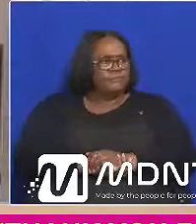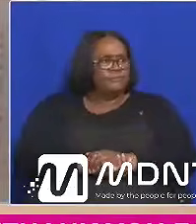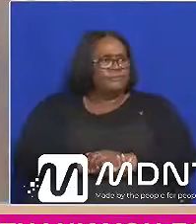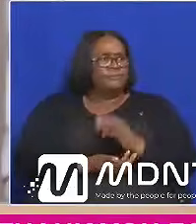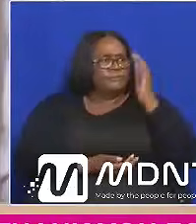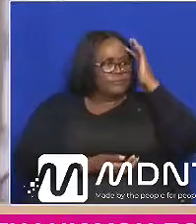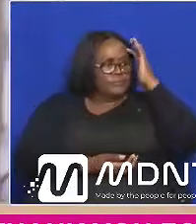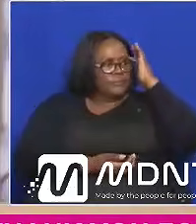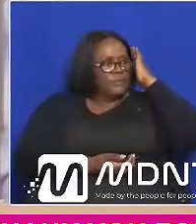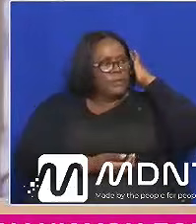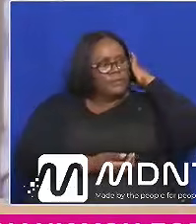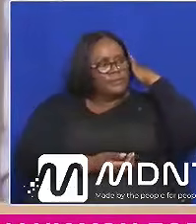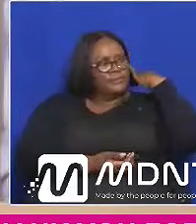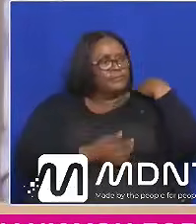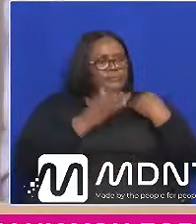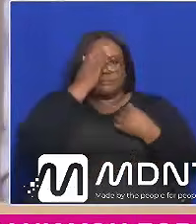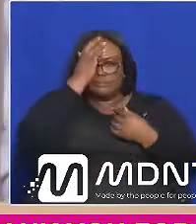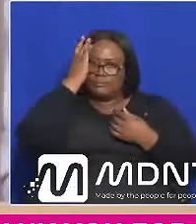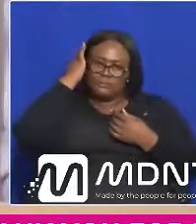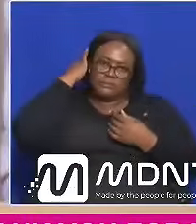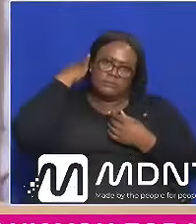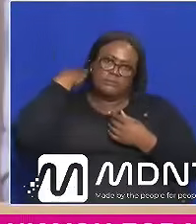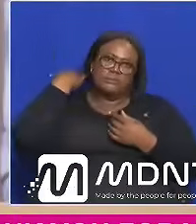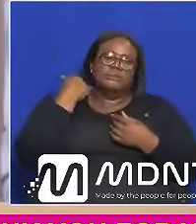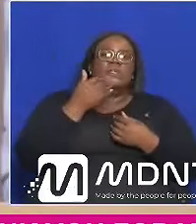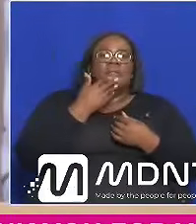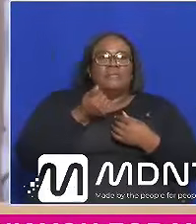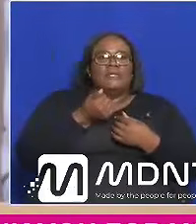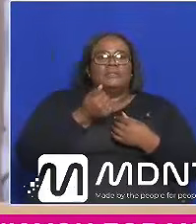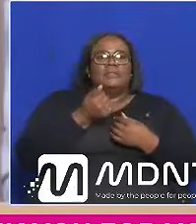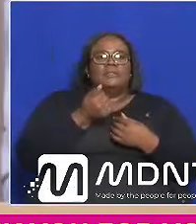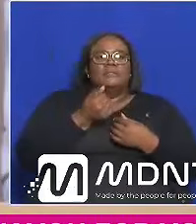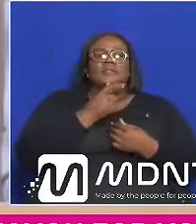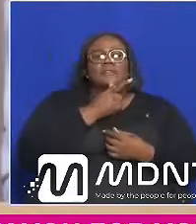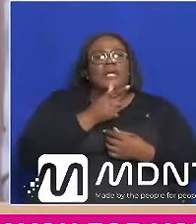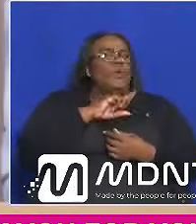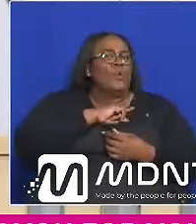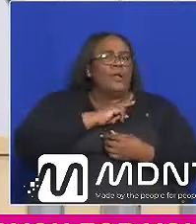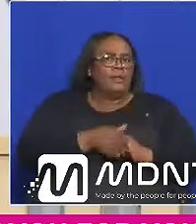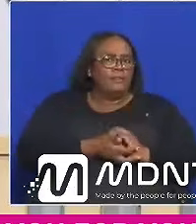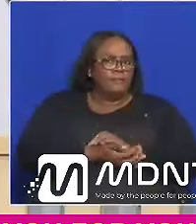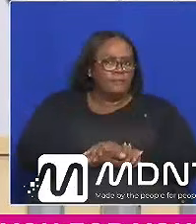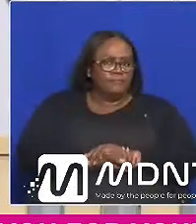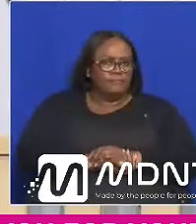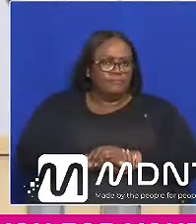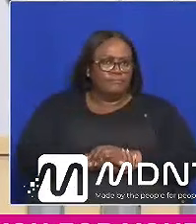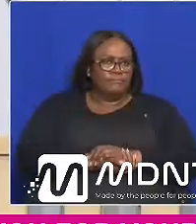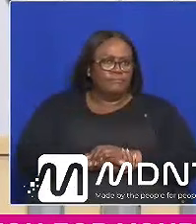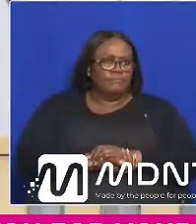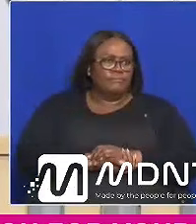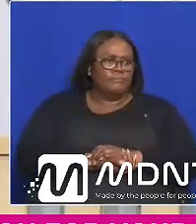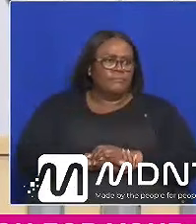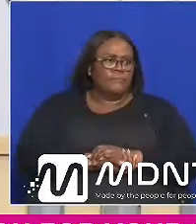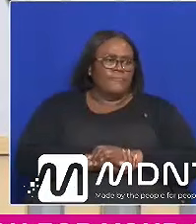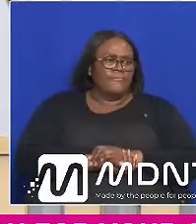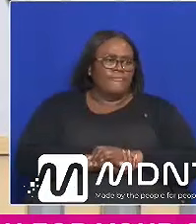please indicate to the commissioners what your issue with it is. No, I do not want to engage it in anything